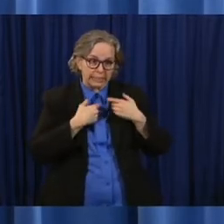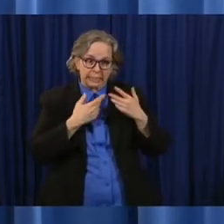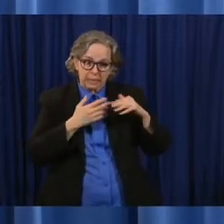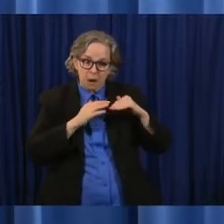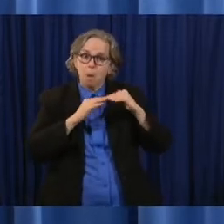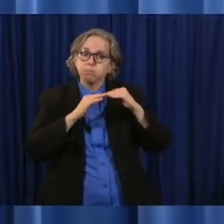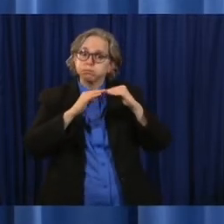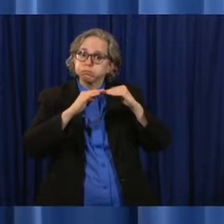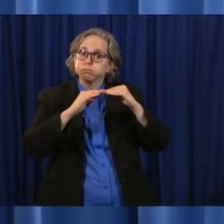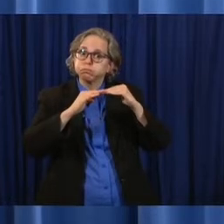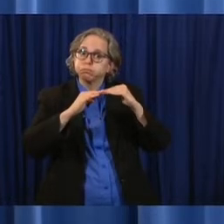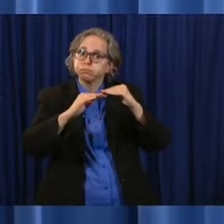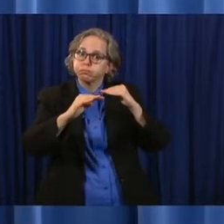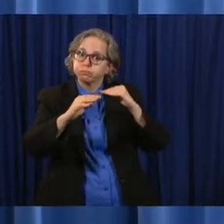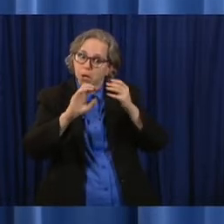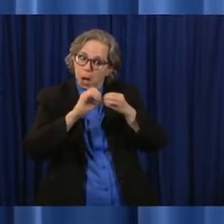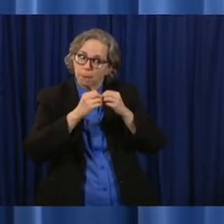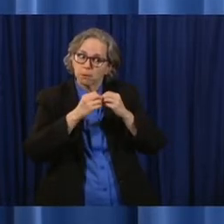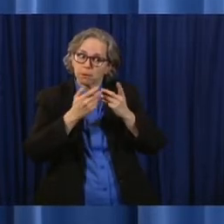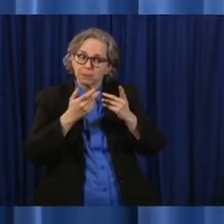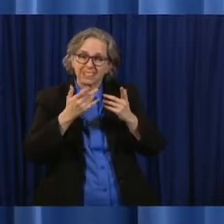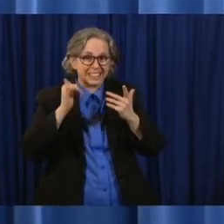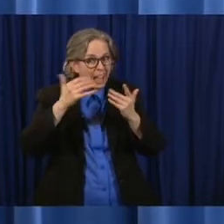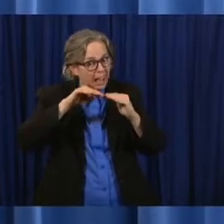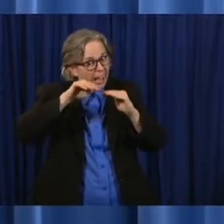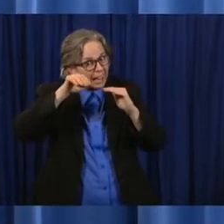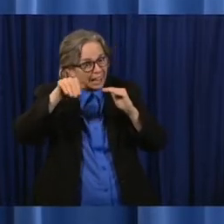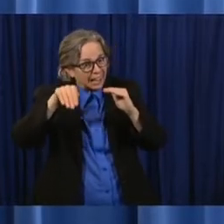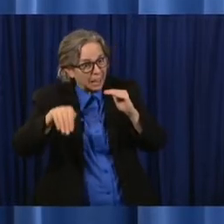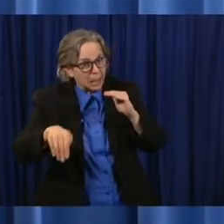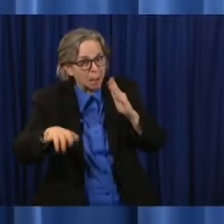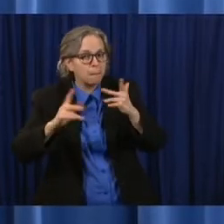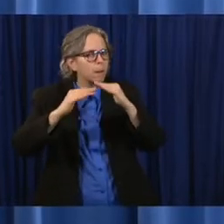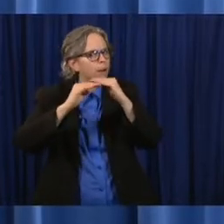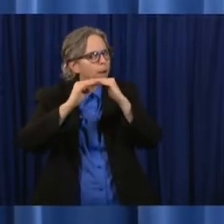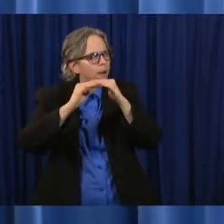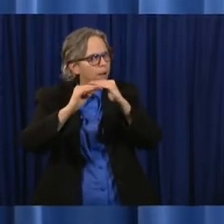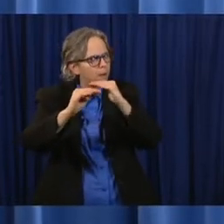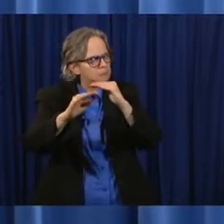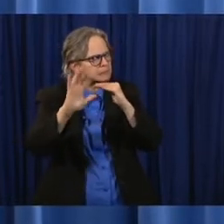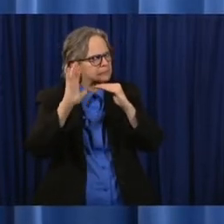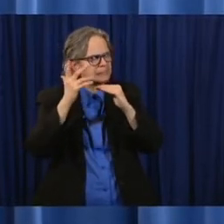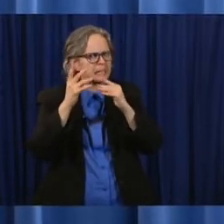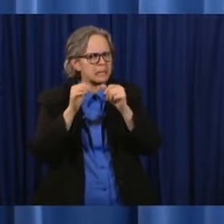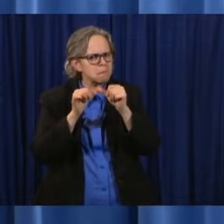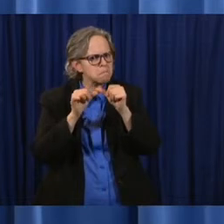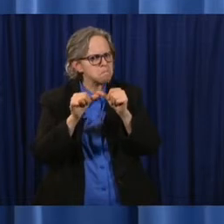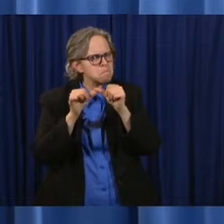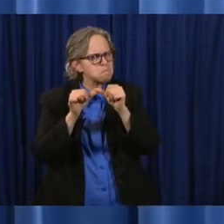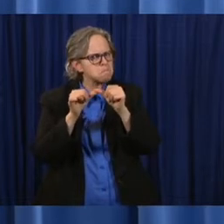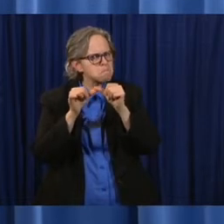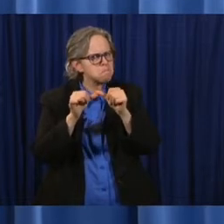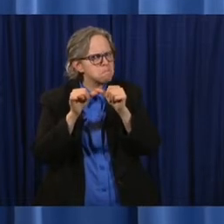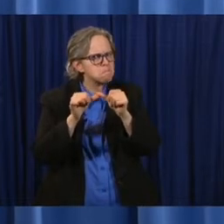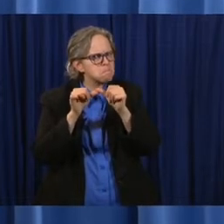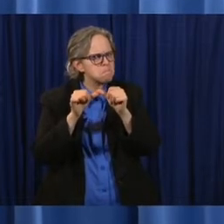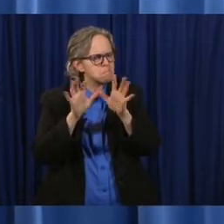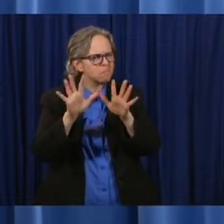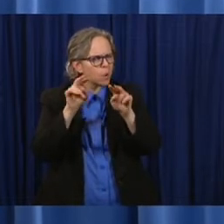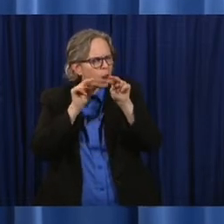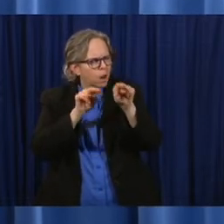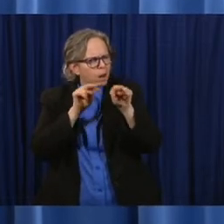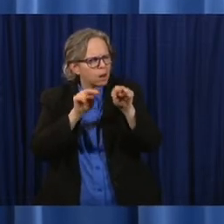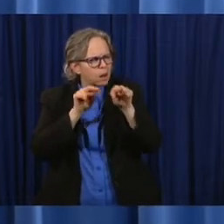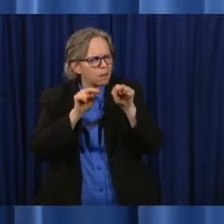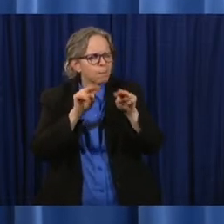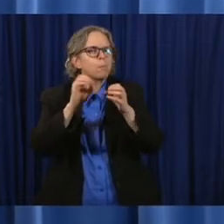would like to see them decline, but the plateau seems to be holding. So, well, again, we'll have more on